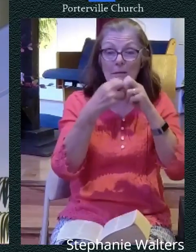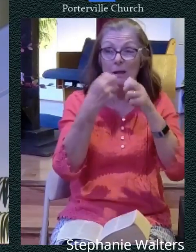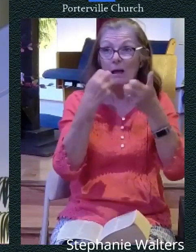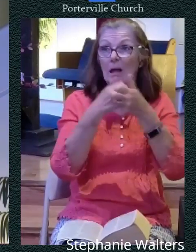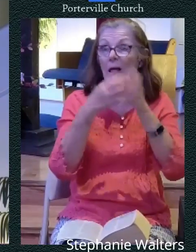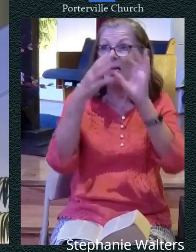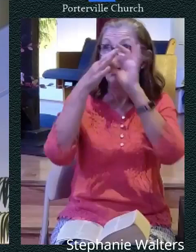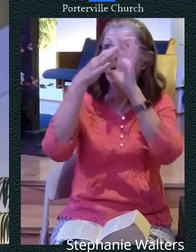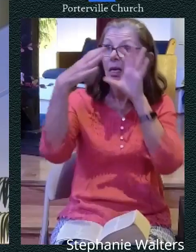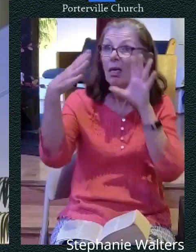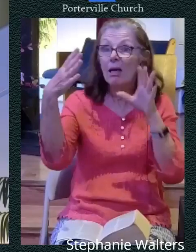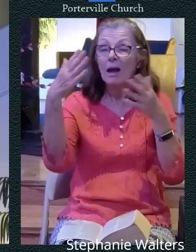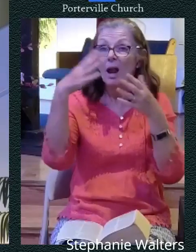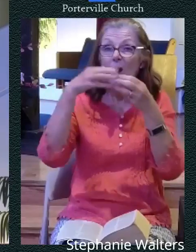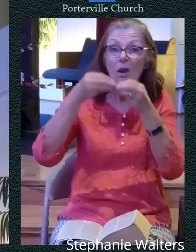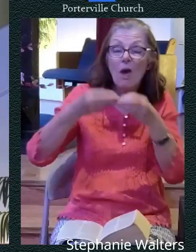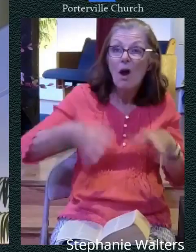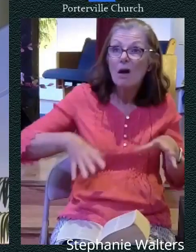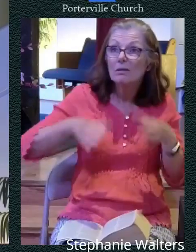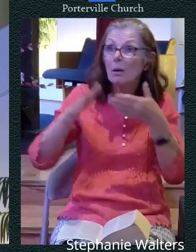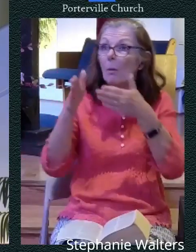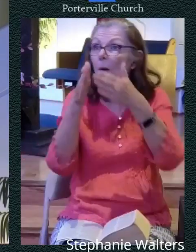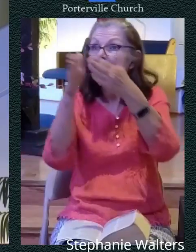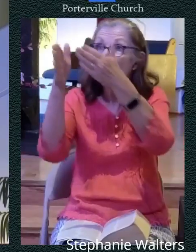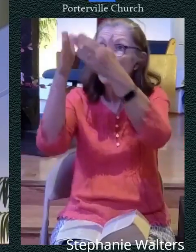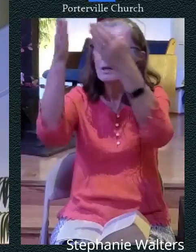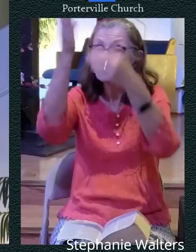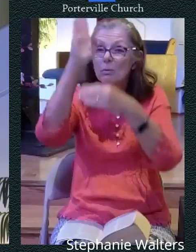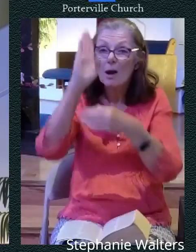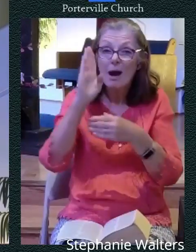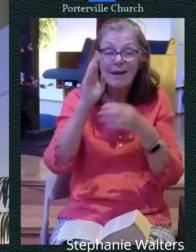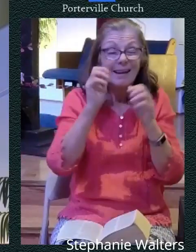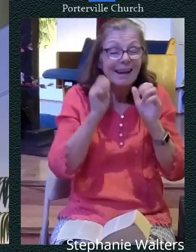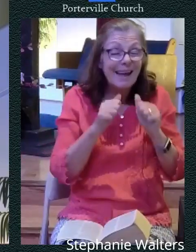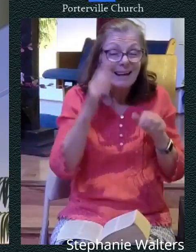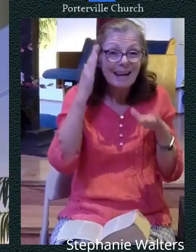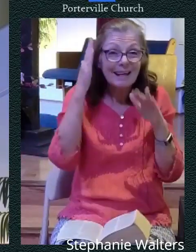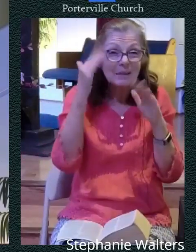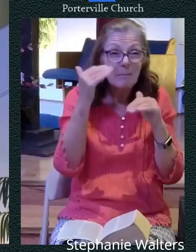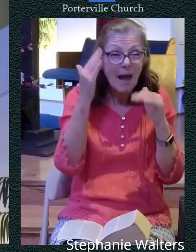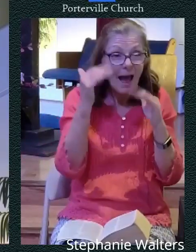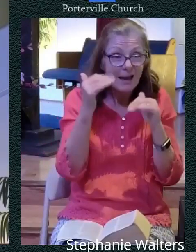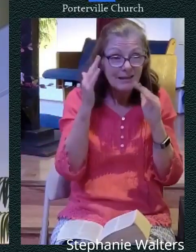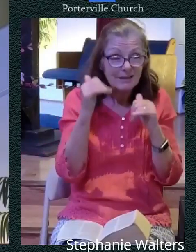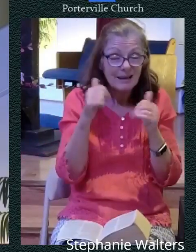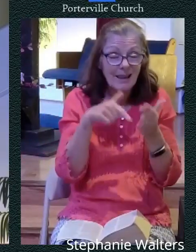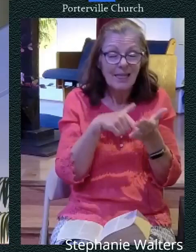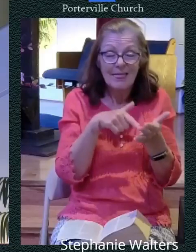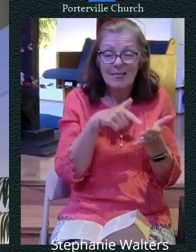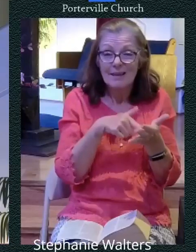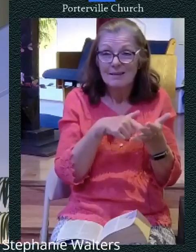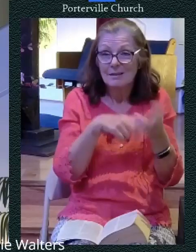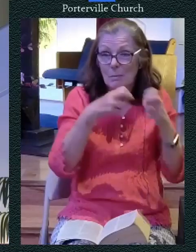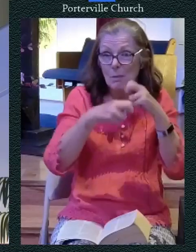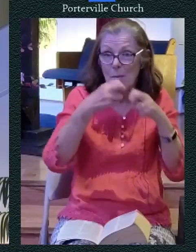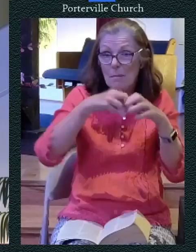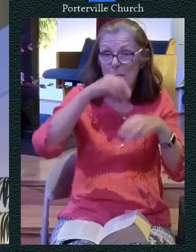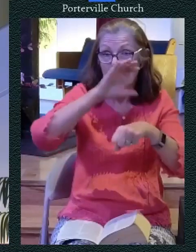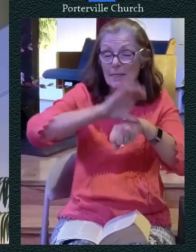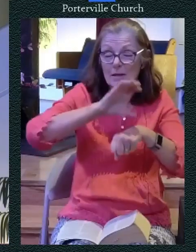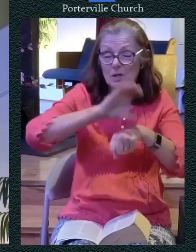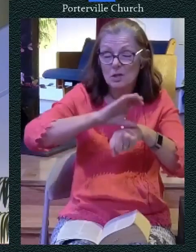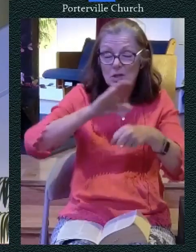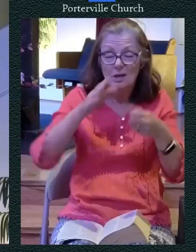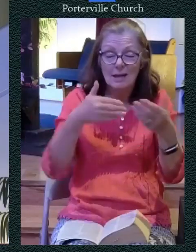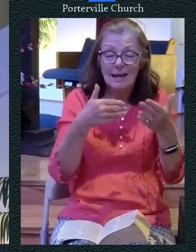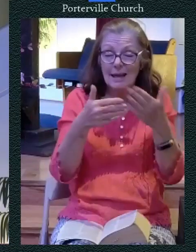proper path. And so we can expect this kind of dynamic within the church, even those called to